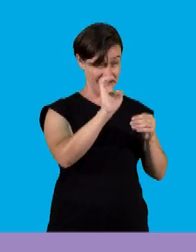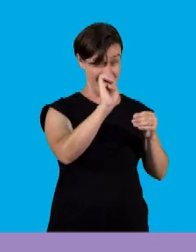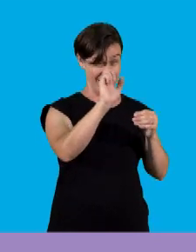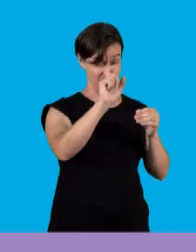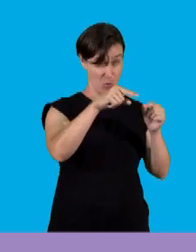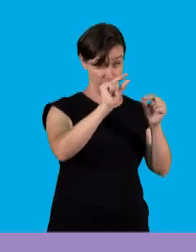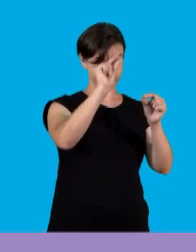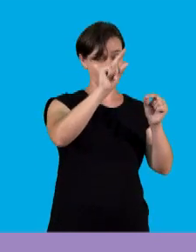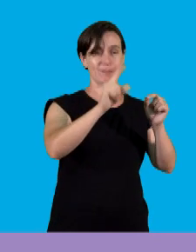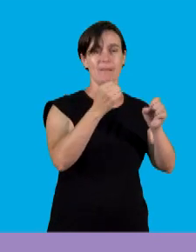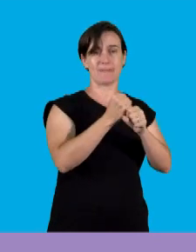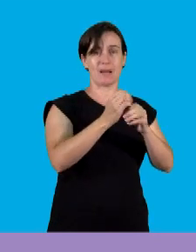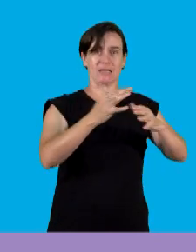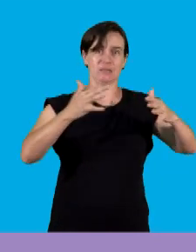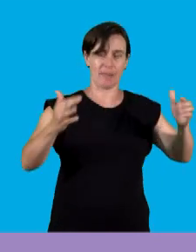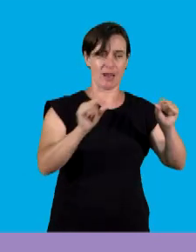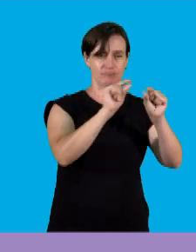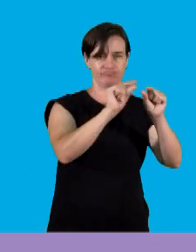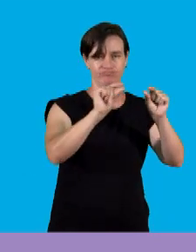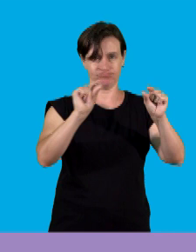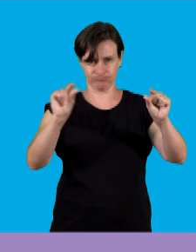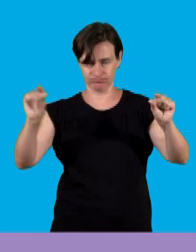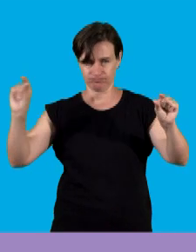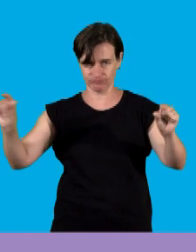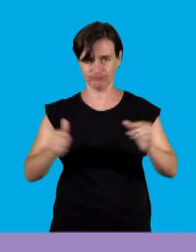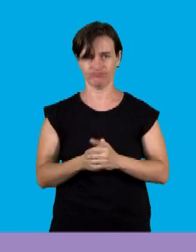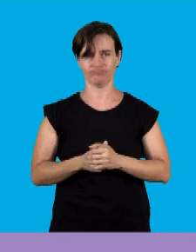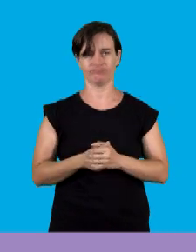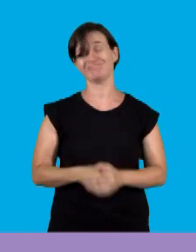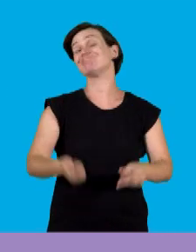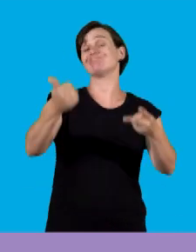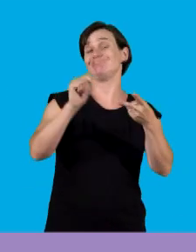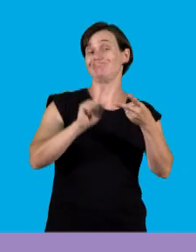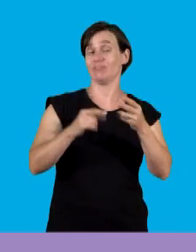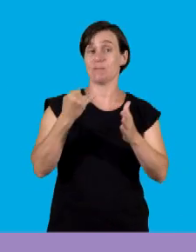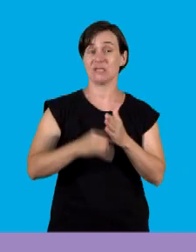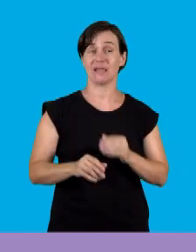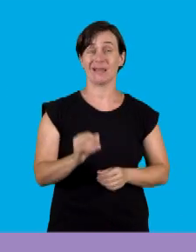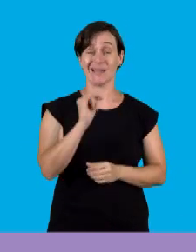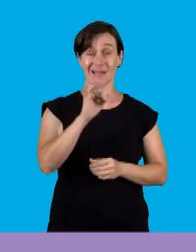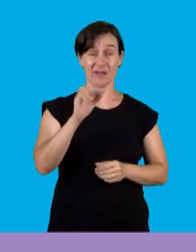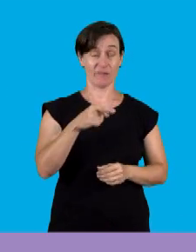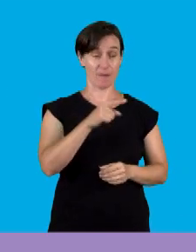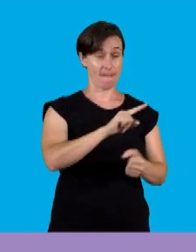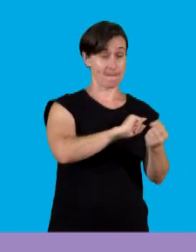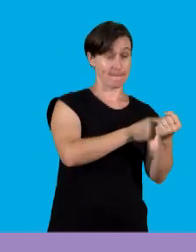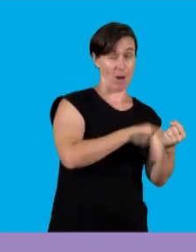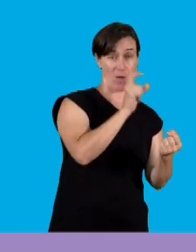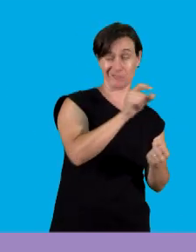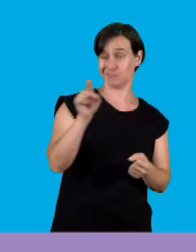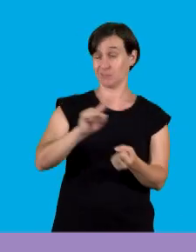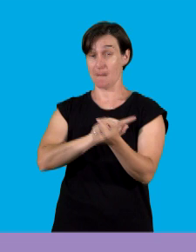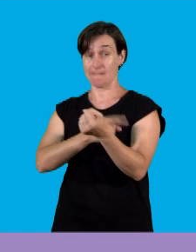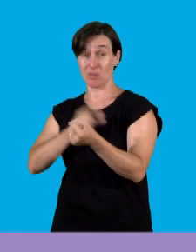those values. Then the next one there says, when multiplying powers of the same base, it is common